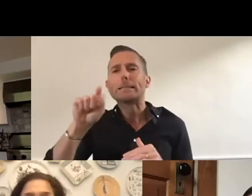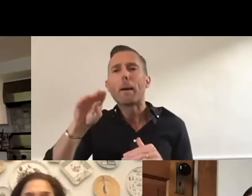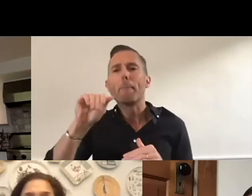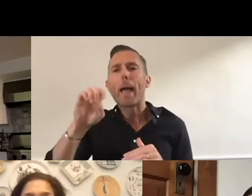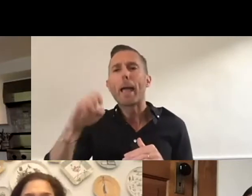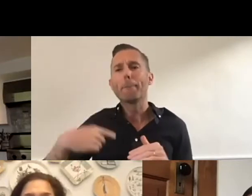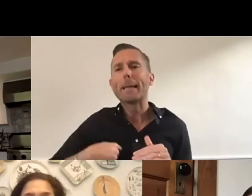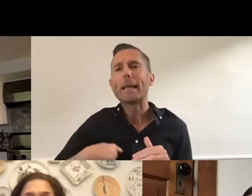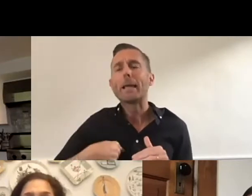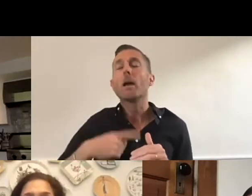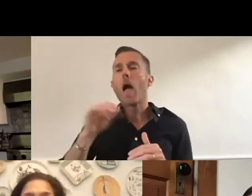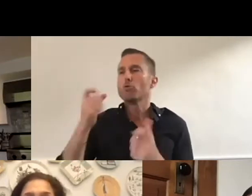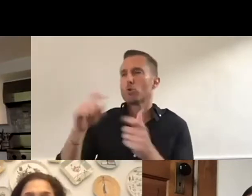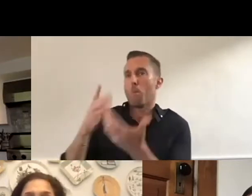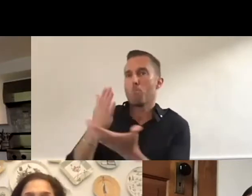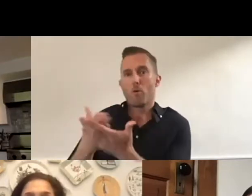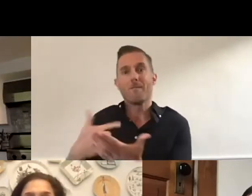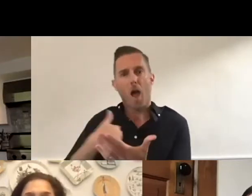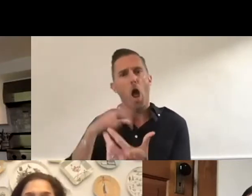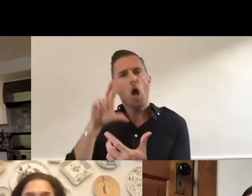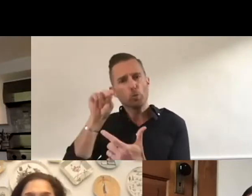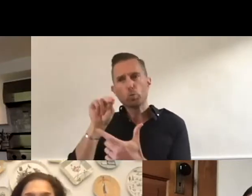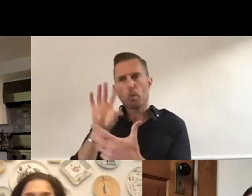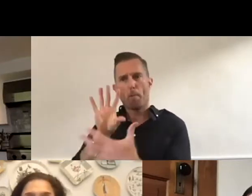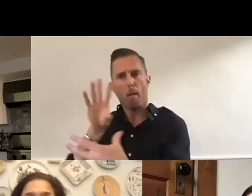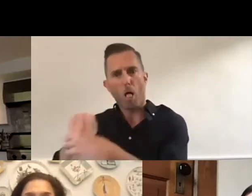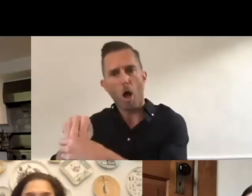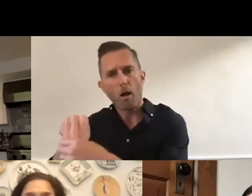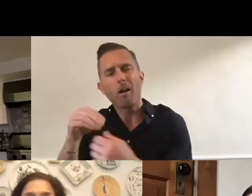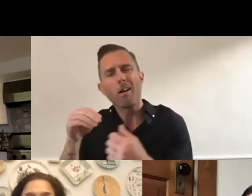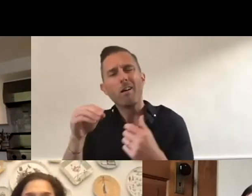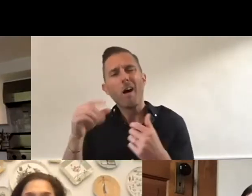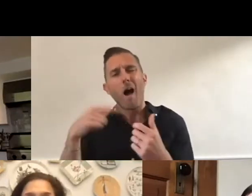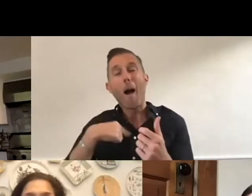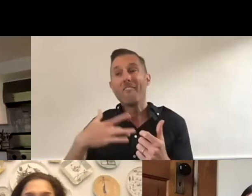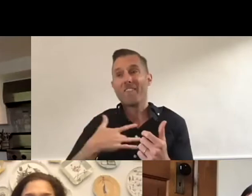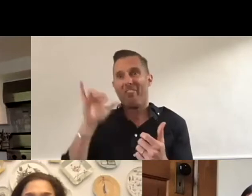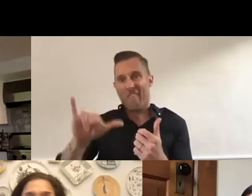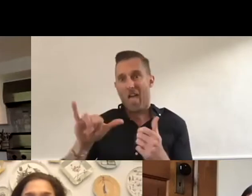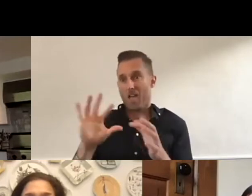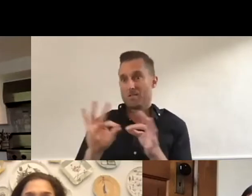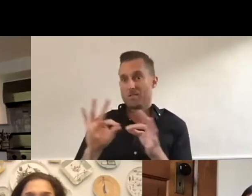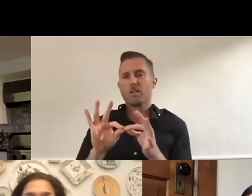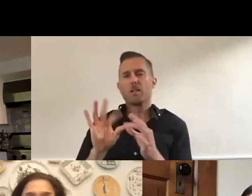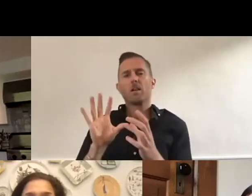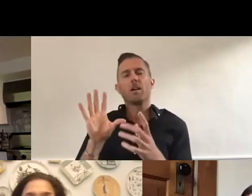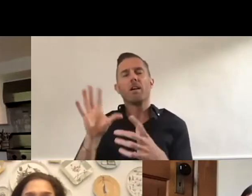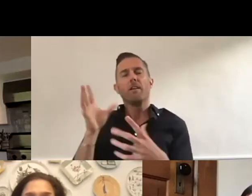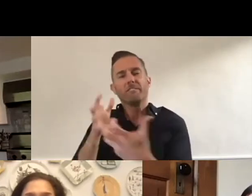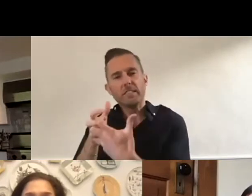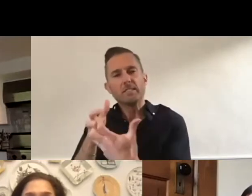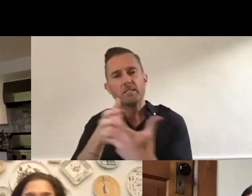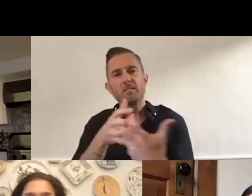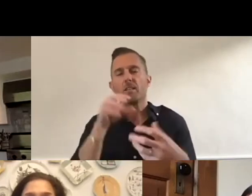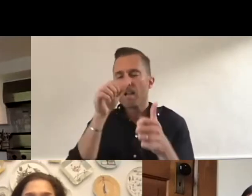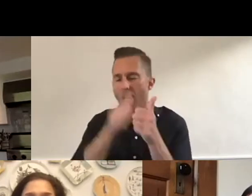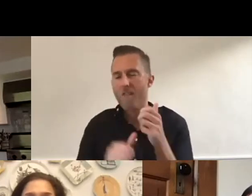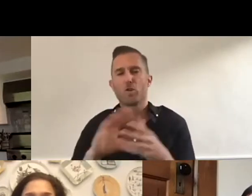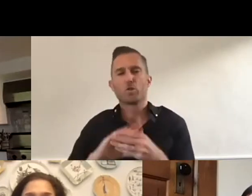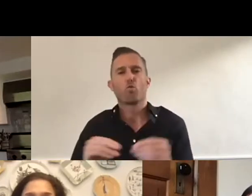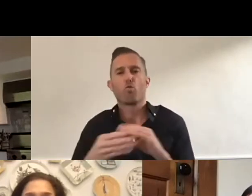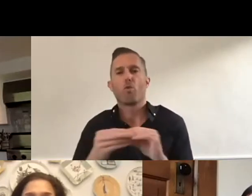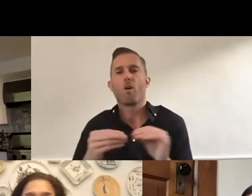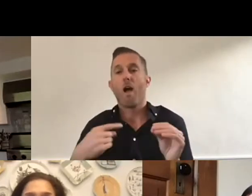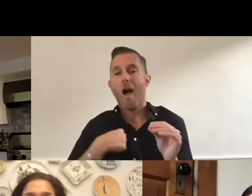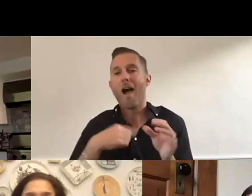belong. And that's, so I think that bleeds into every story. And I definitely, get some